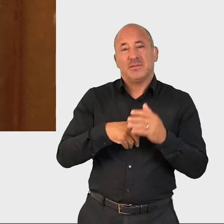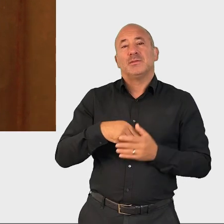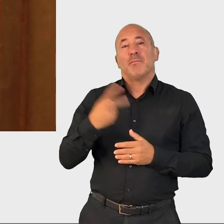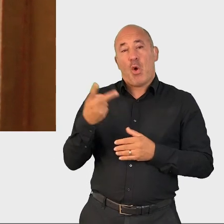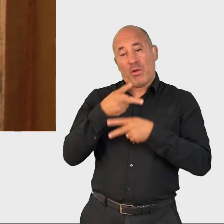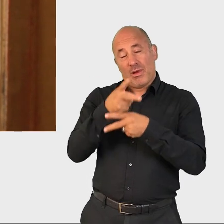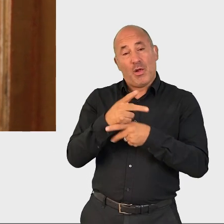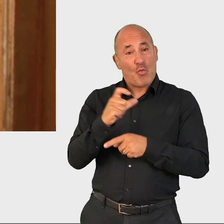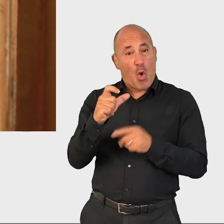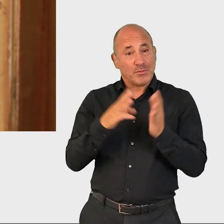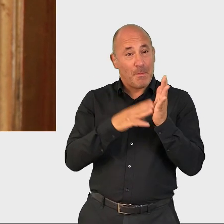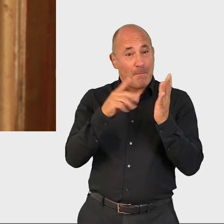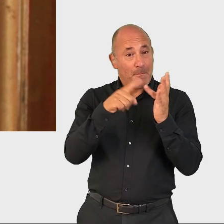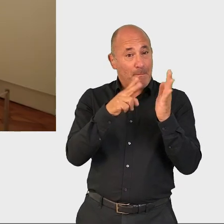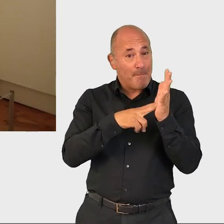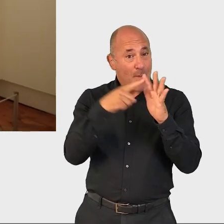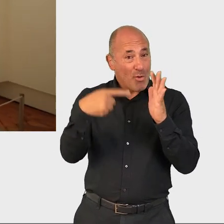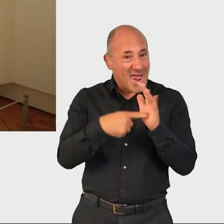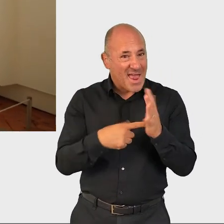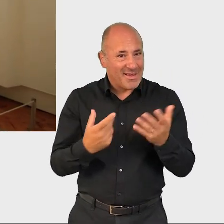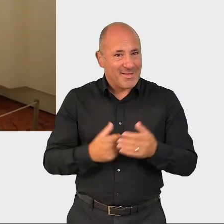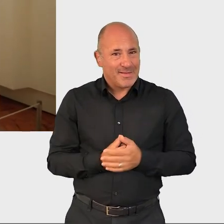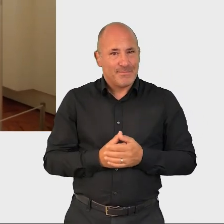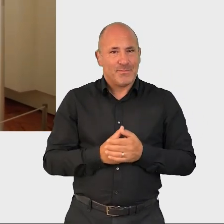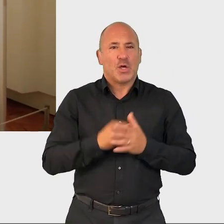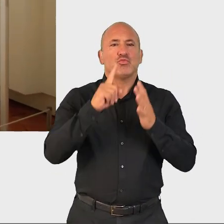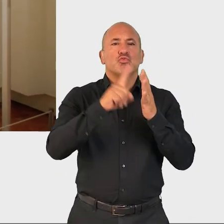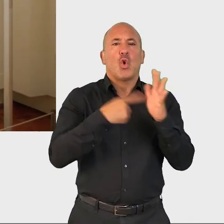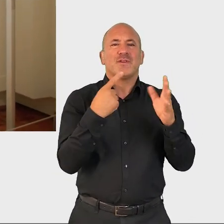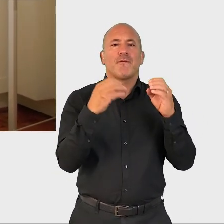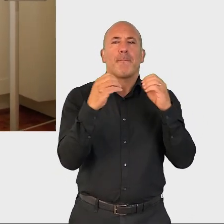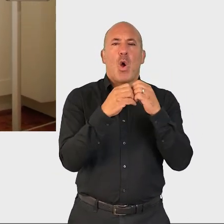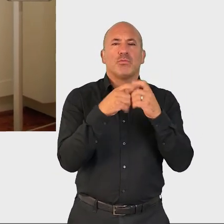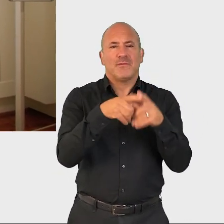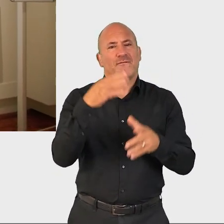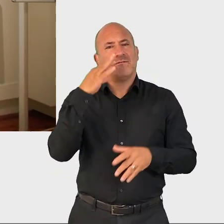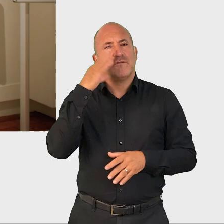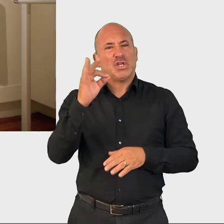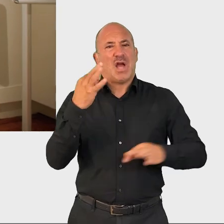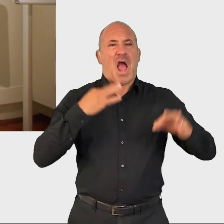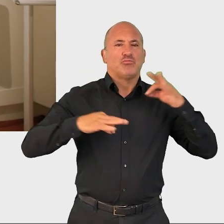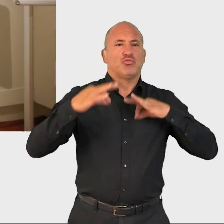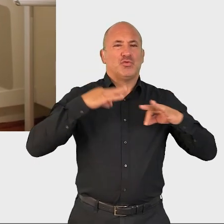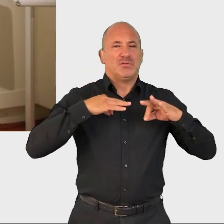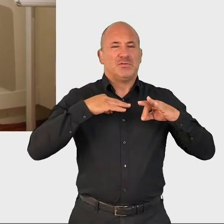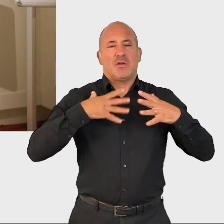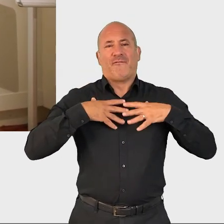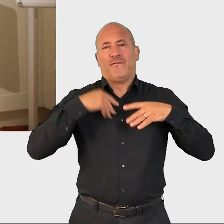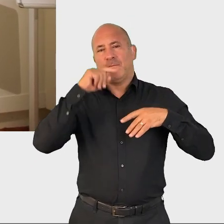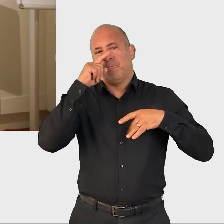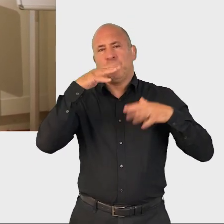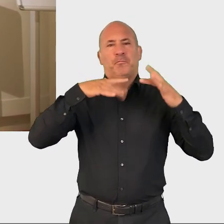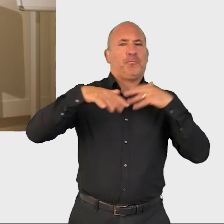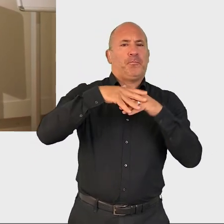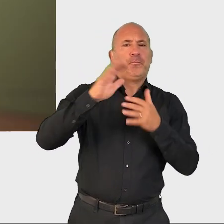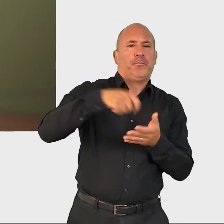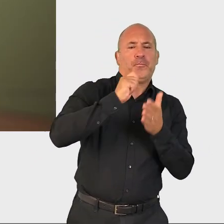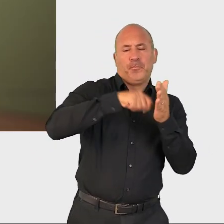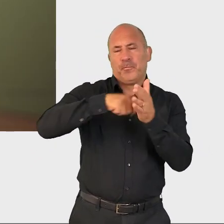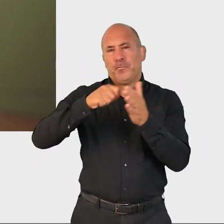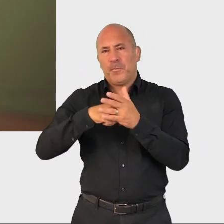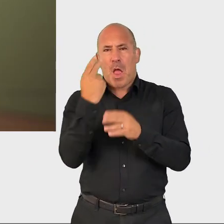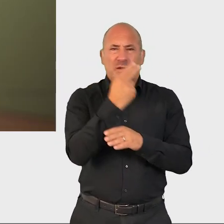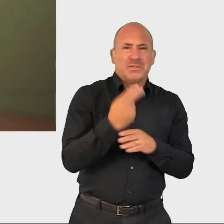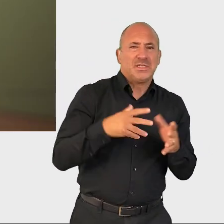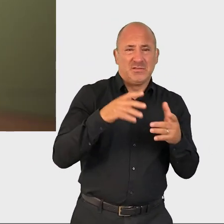young Claude Monet. Joséphine Bose, a French actress, socialite, collector and artist, co-founded and